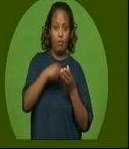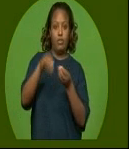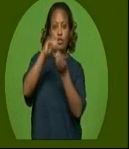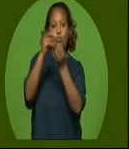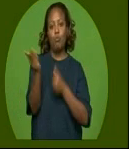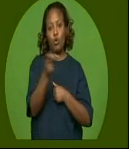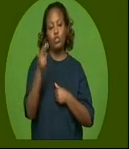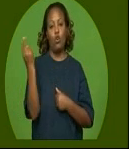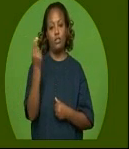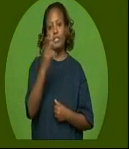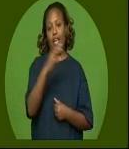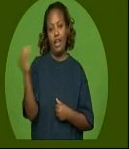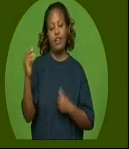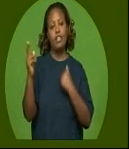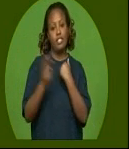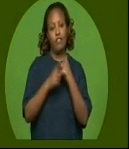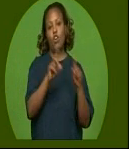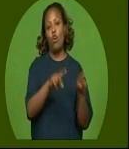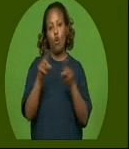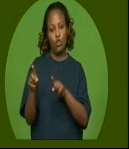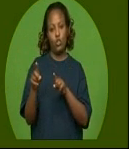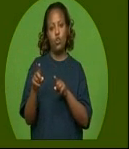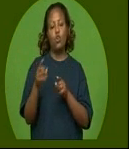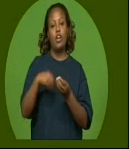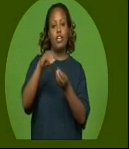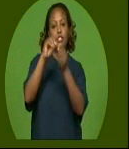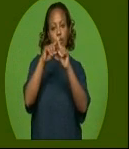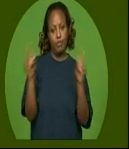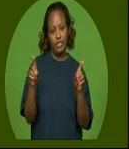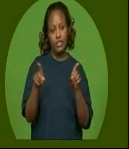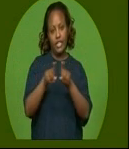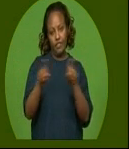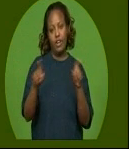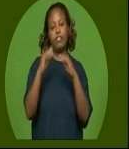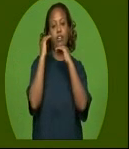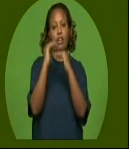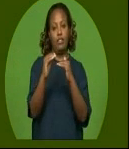increases, both consumption and saving also increase,